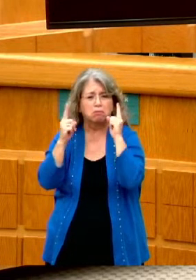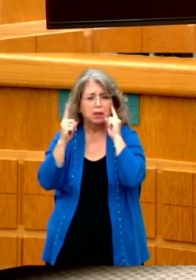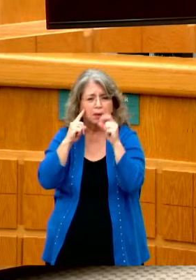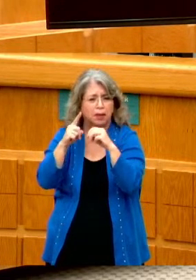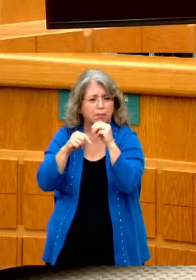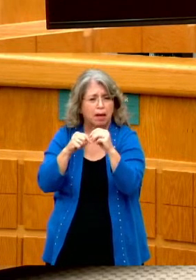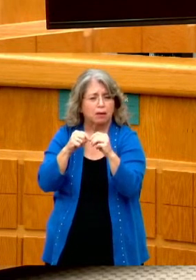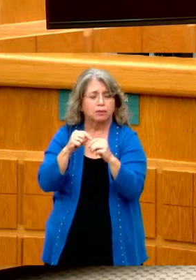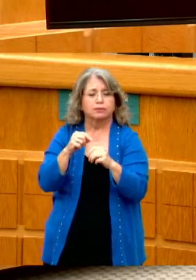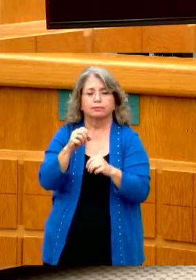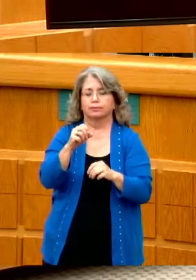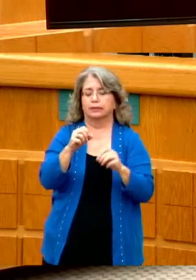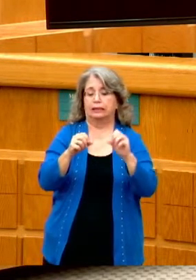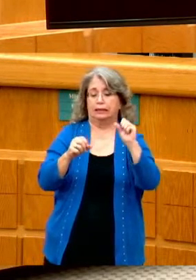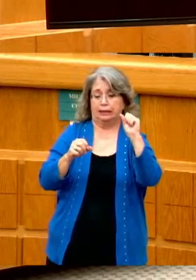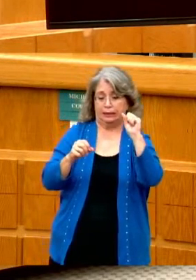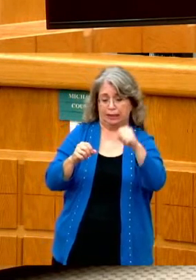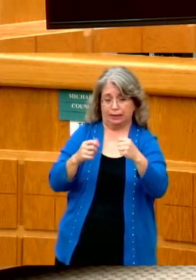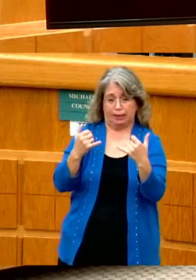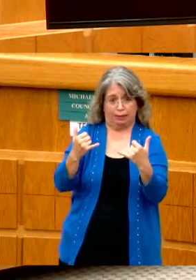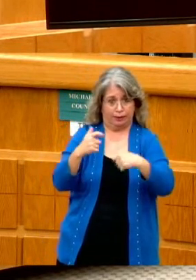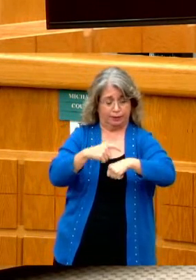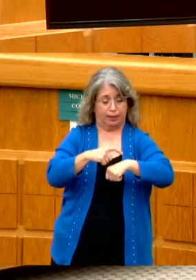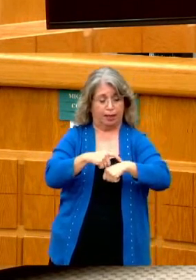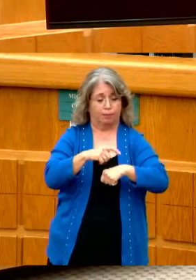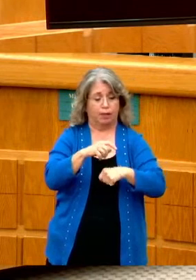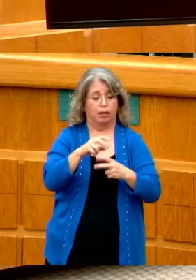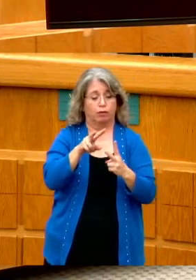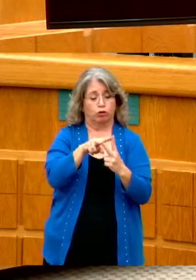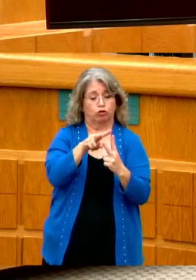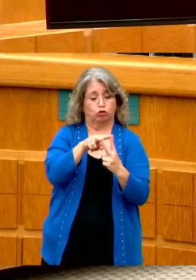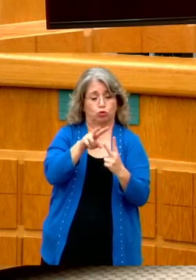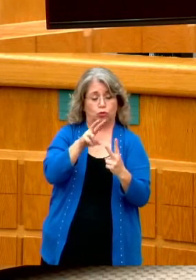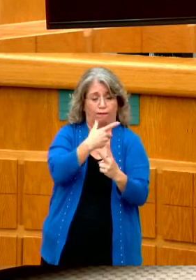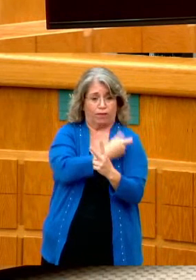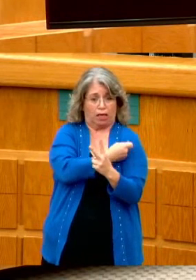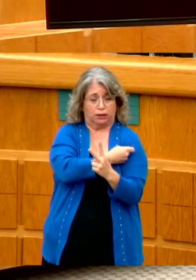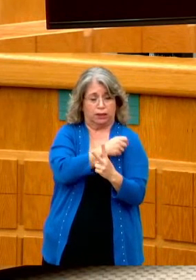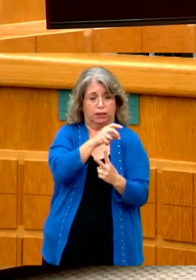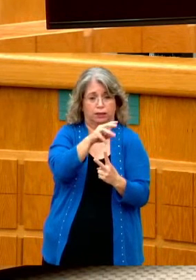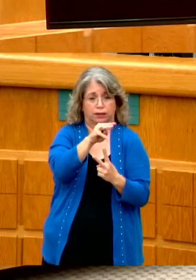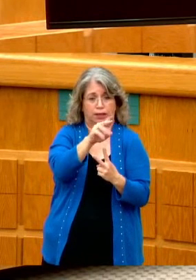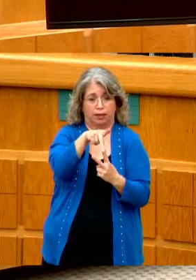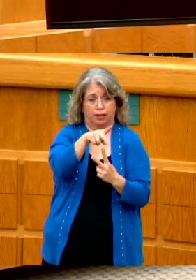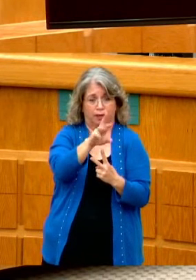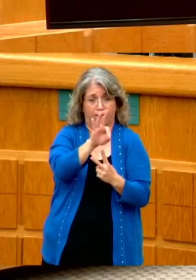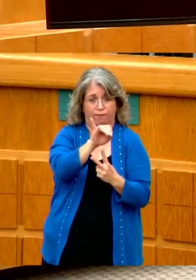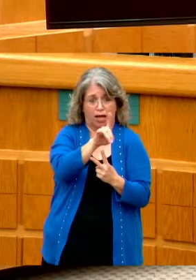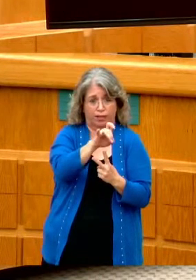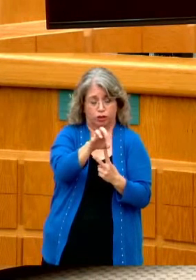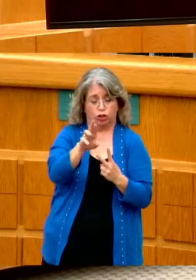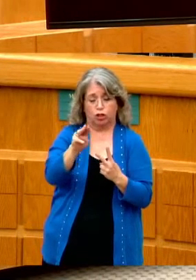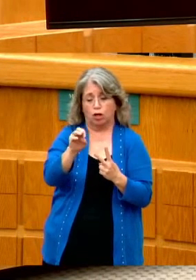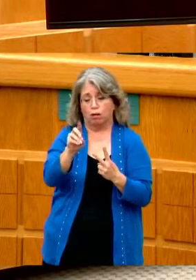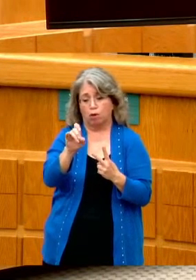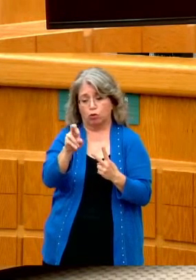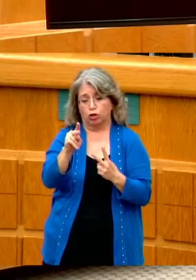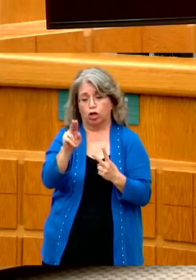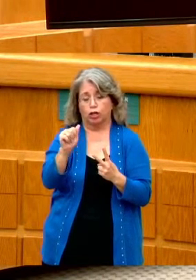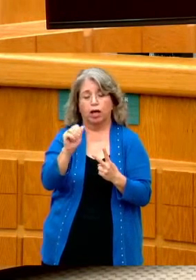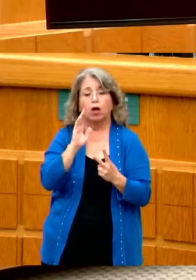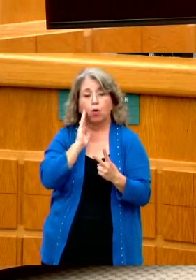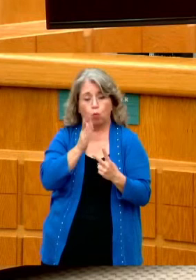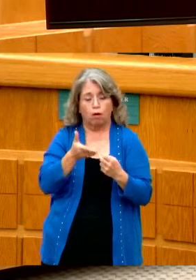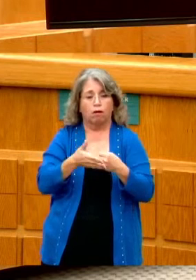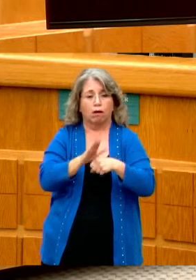this time, the vaccines, the Moderna and the Pfizer, do cover these 2 new mutant strains,